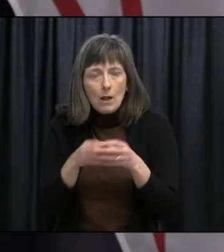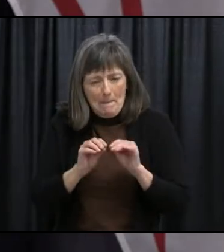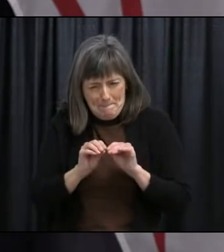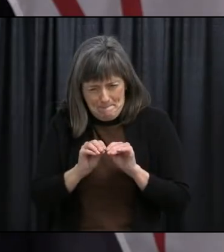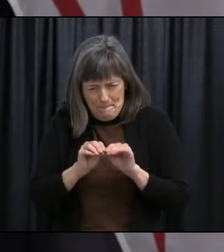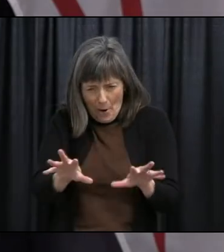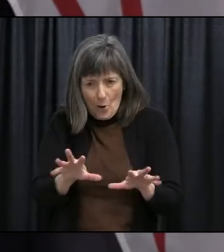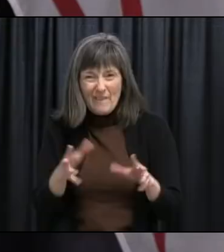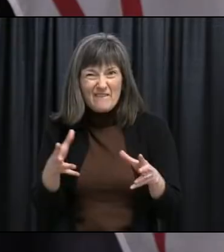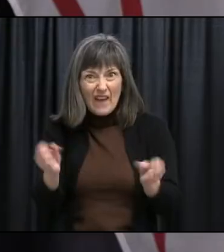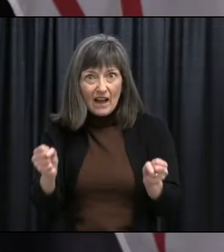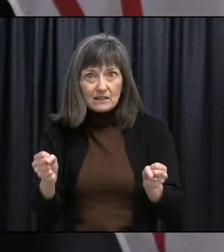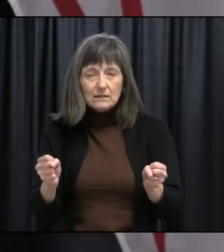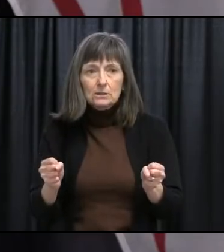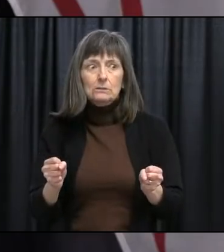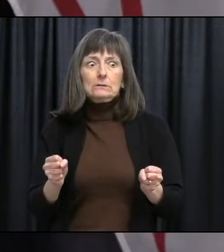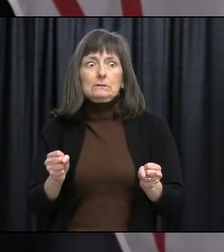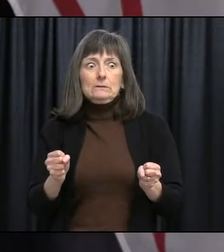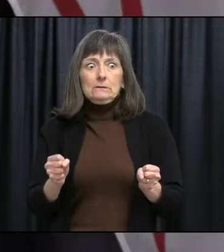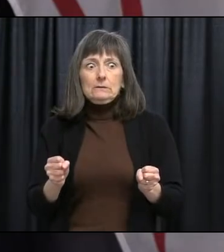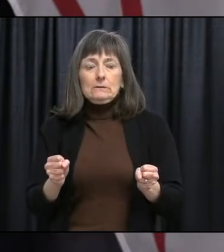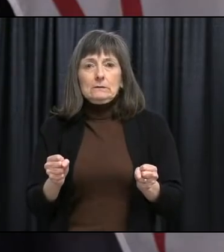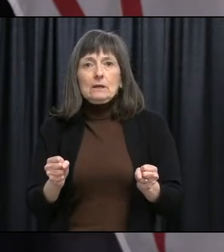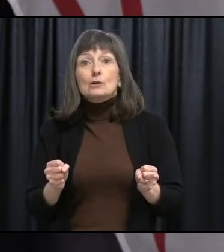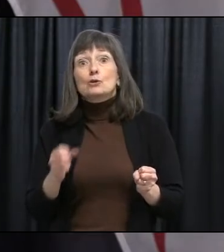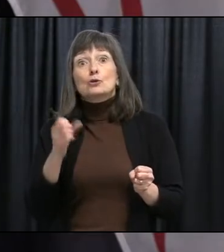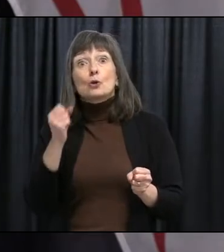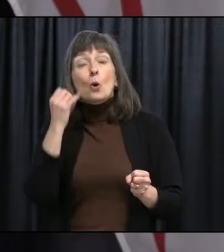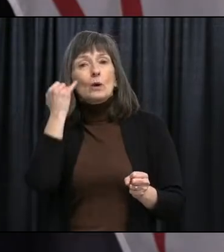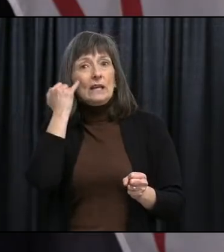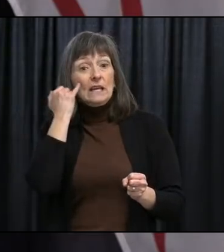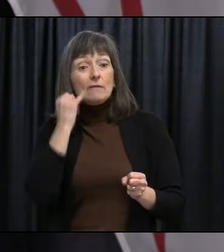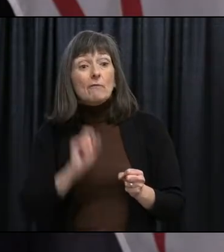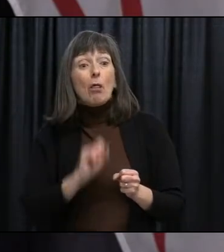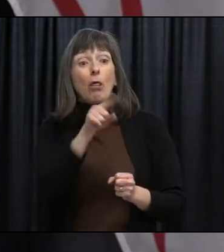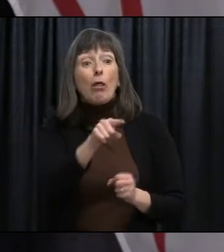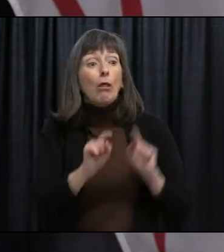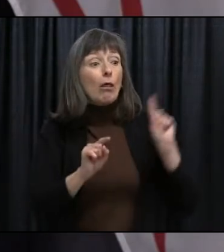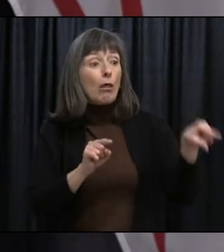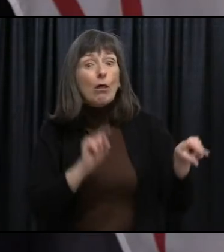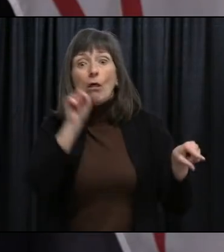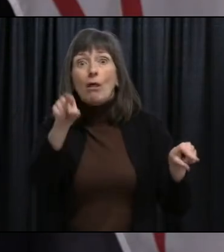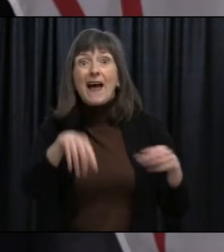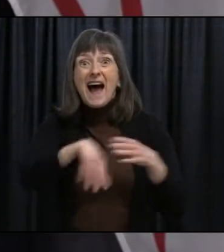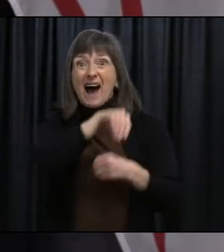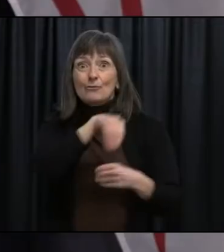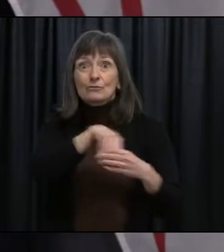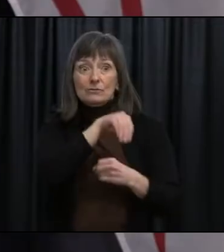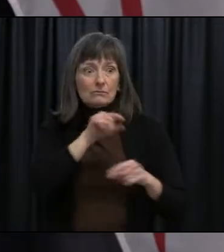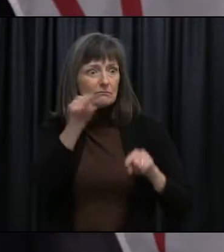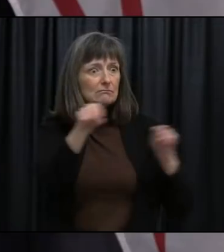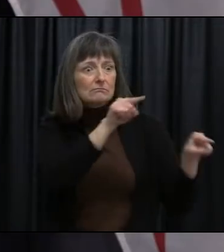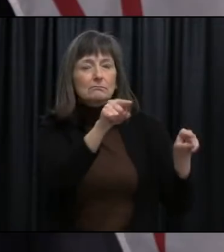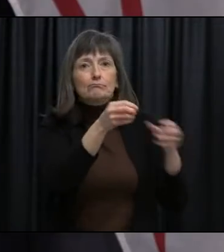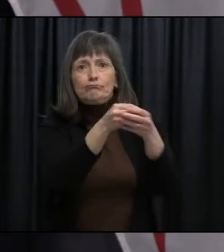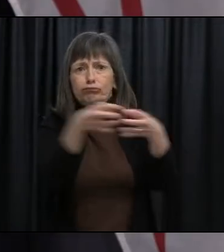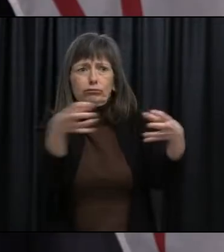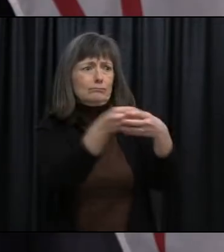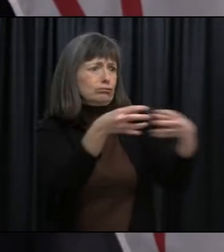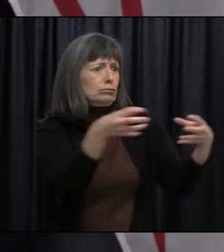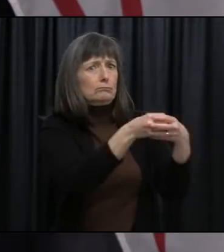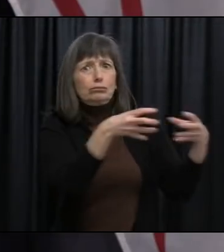and we knew that if that got anywhere else and got out anywhere else, it could